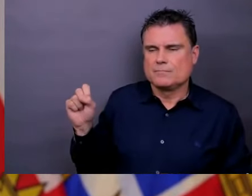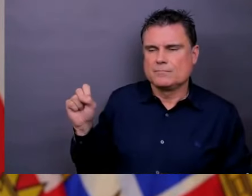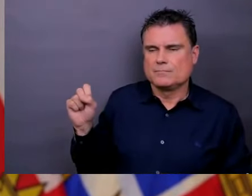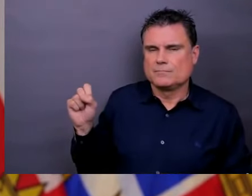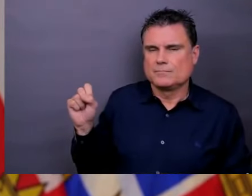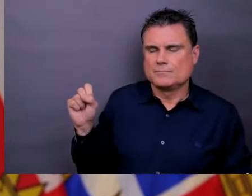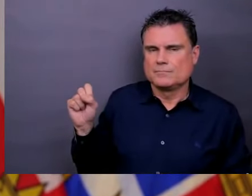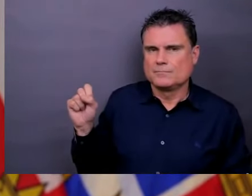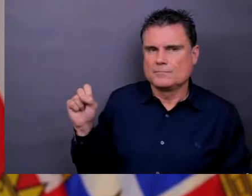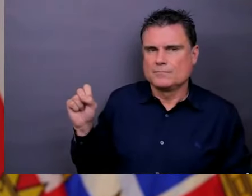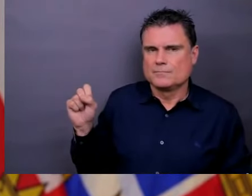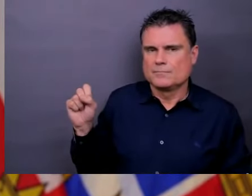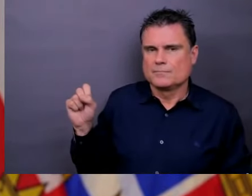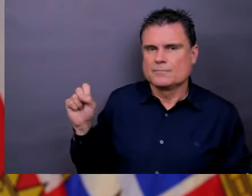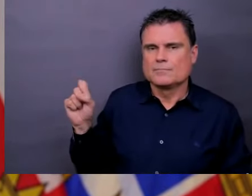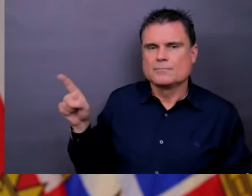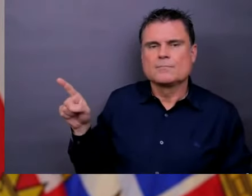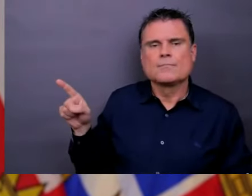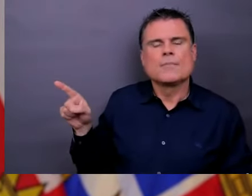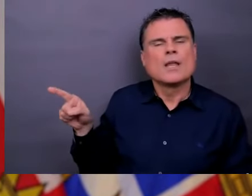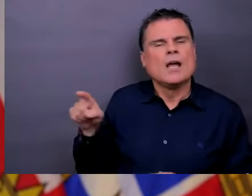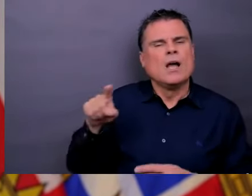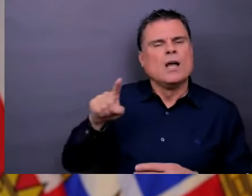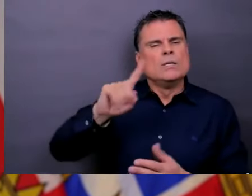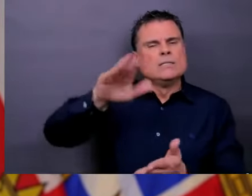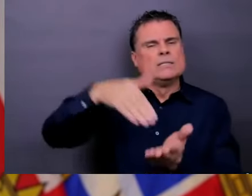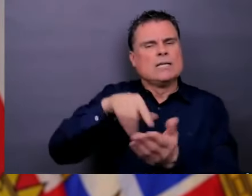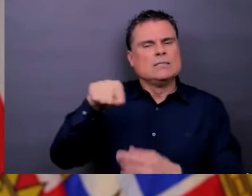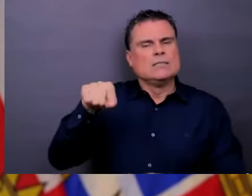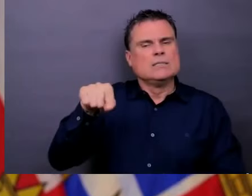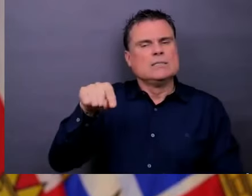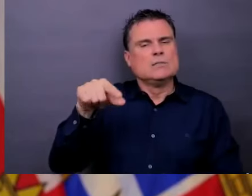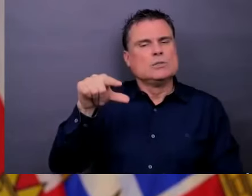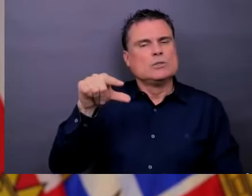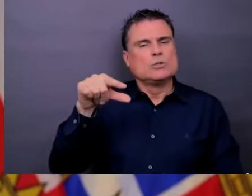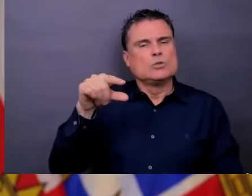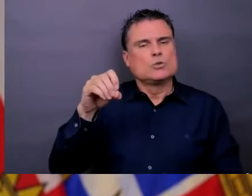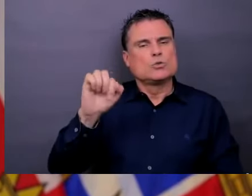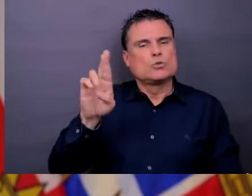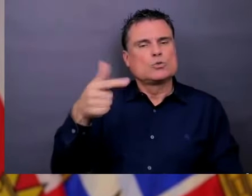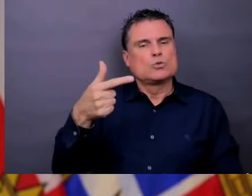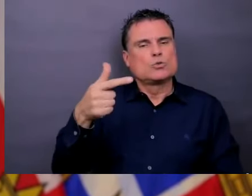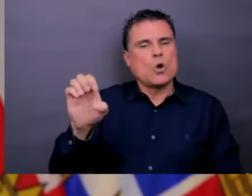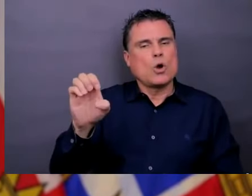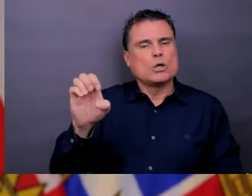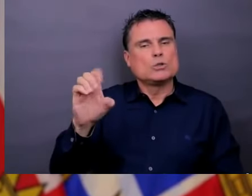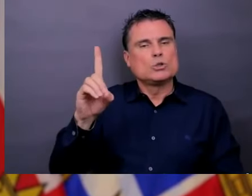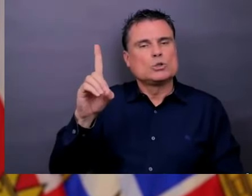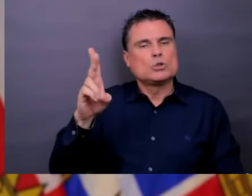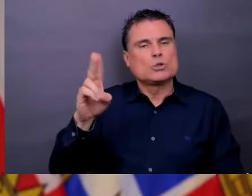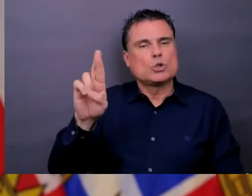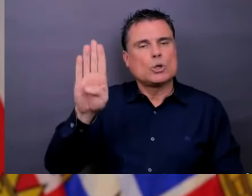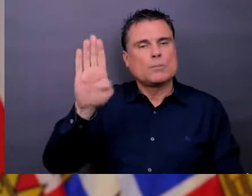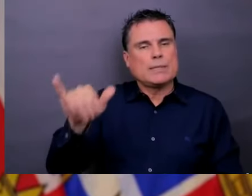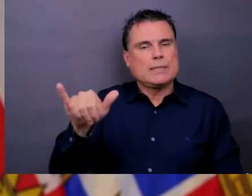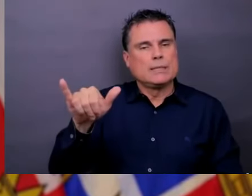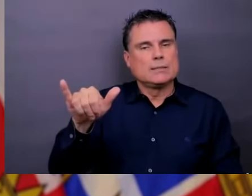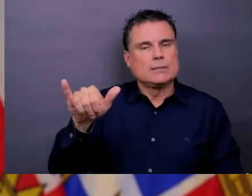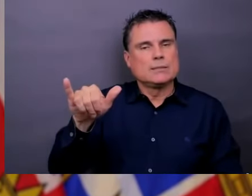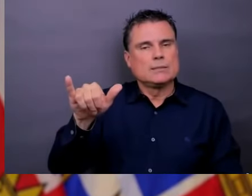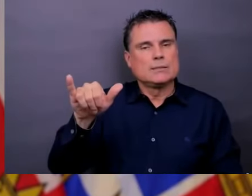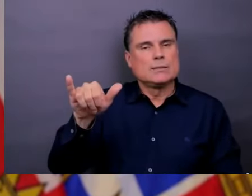The outbreak at the George Derby Center is still happening. It started, as you alluded to, some started before